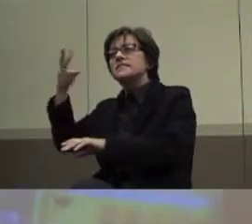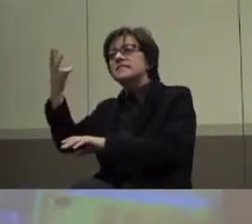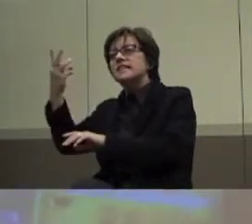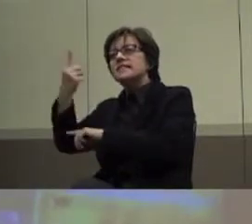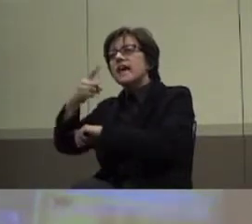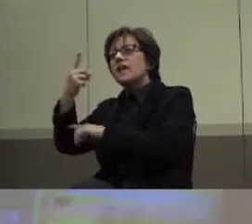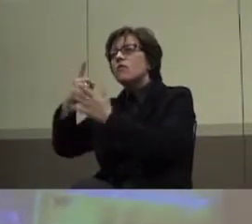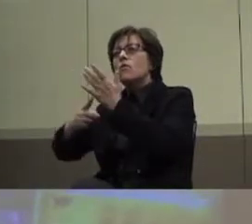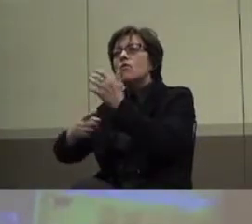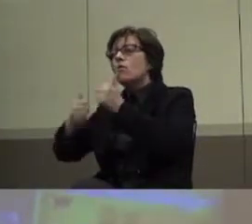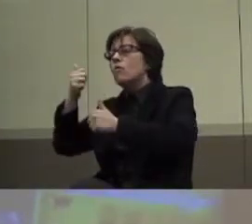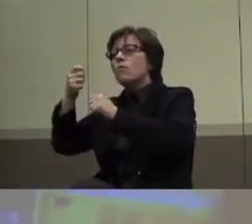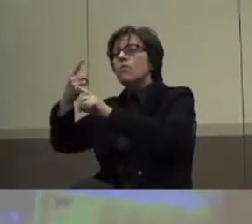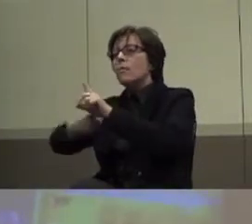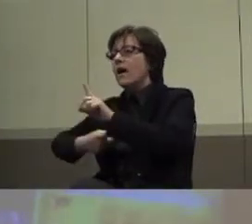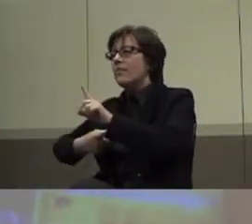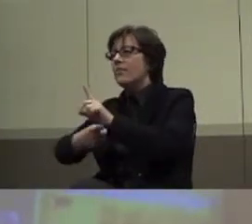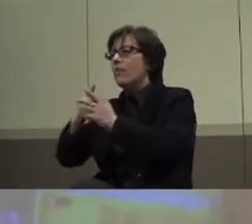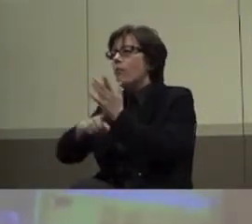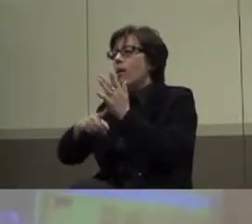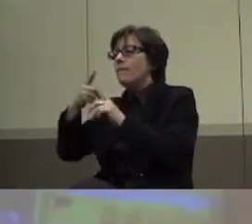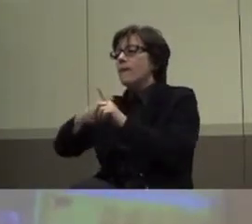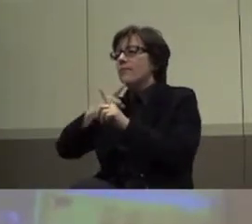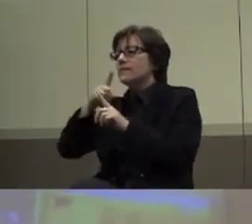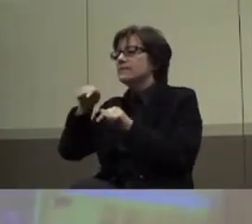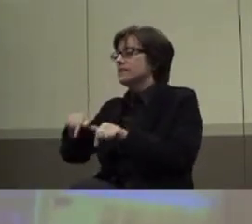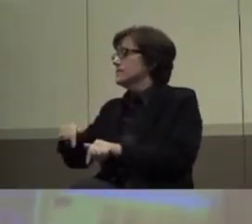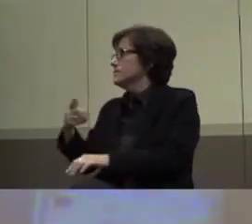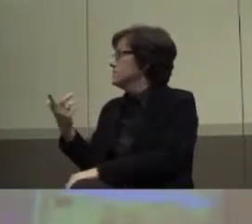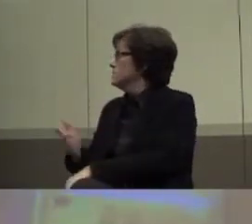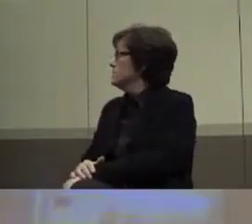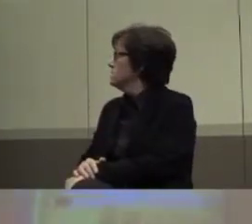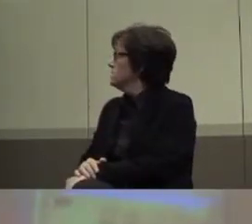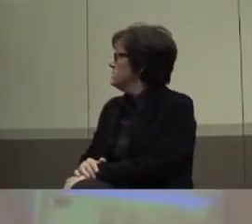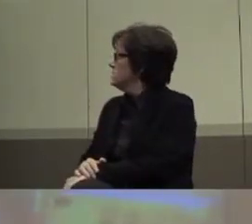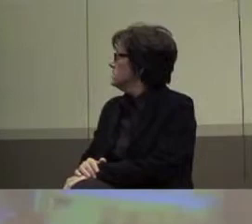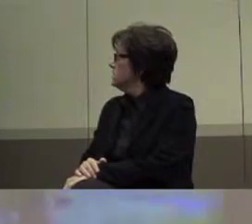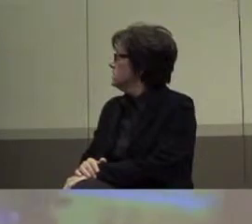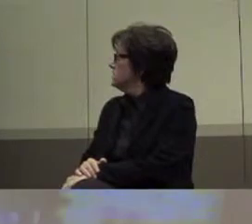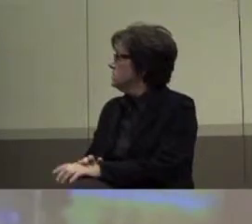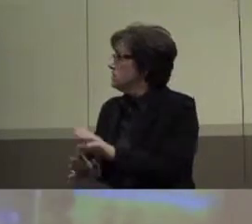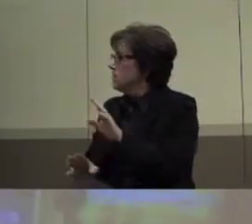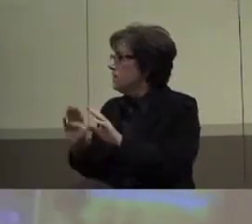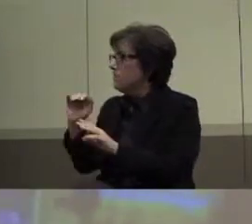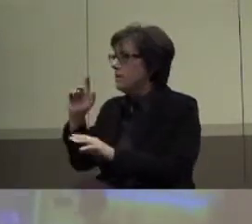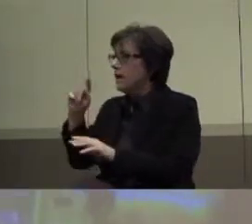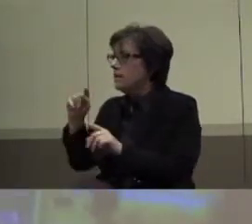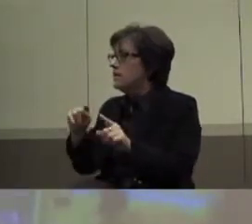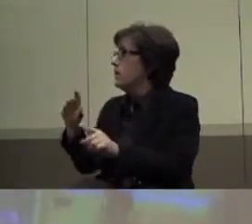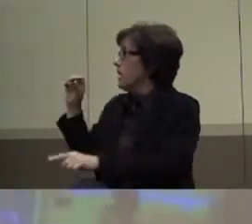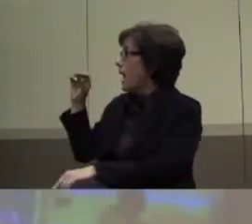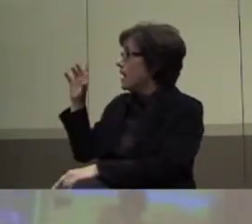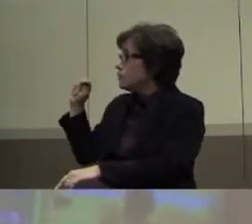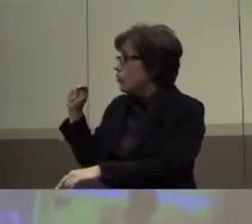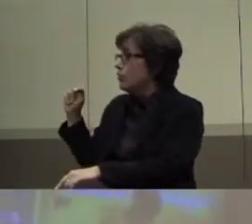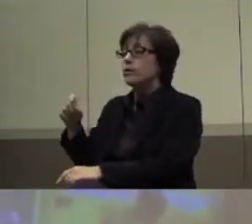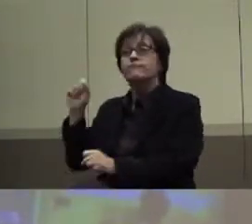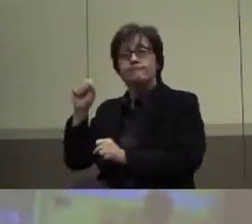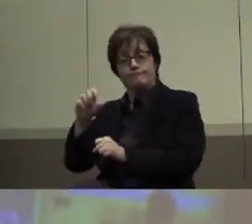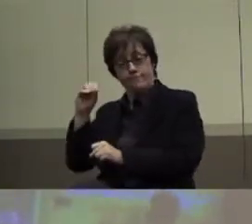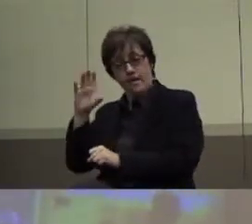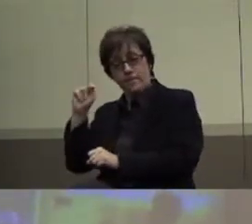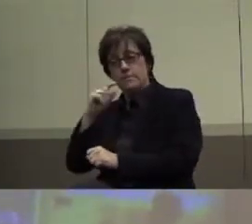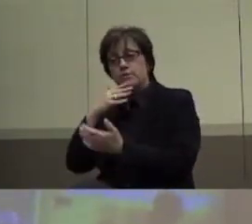Okay, now you want to go over and change that. Hold the top wheel still, so it still points to October, and turn the bottom